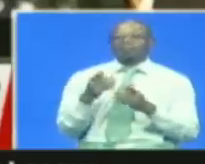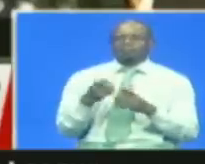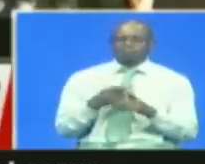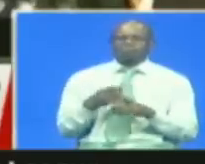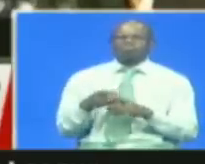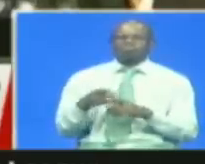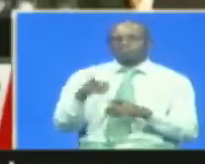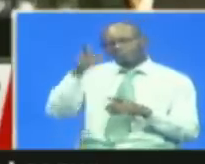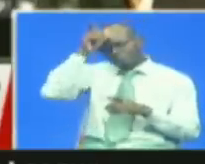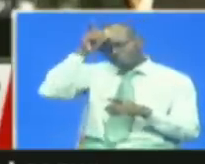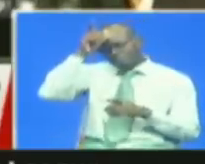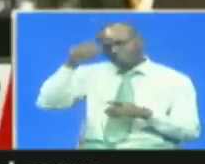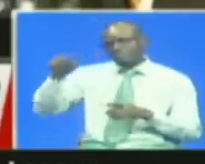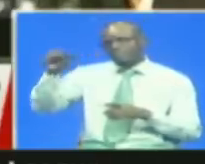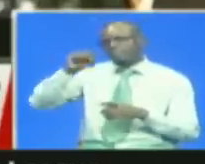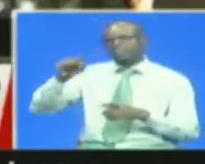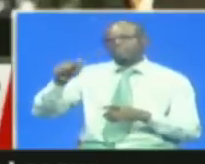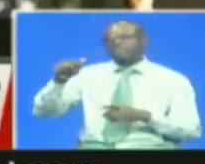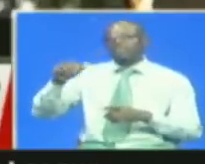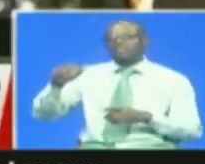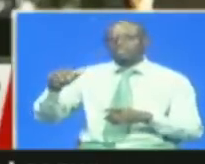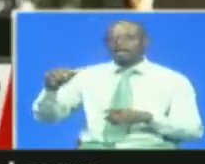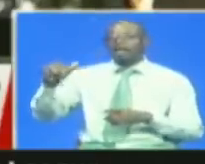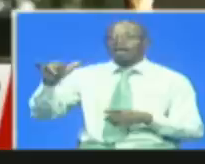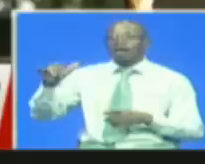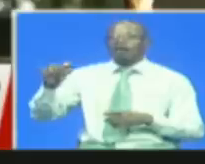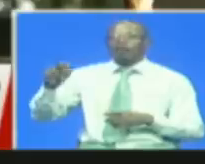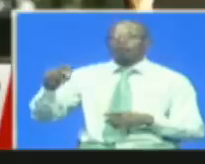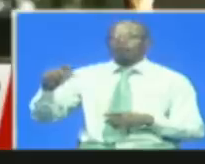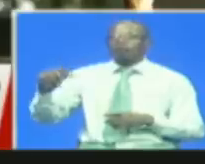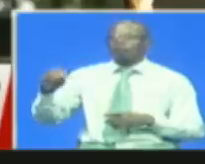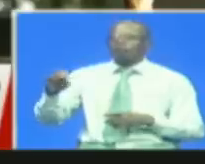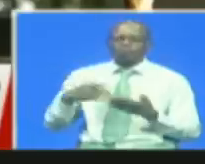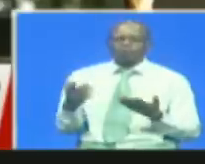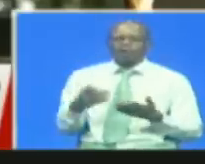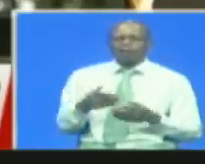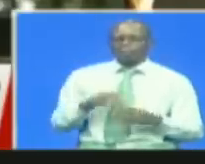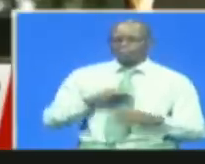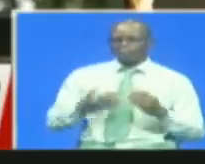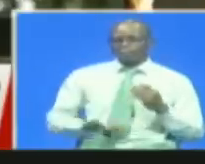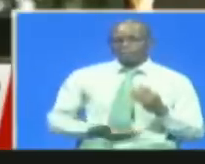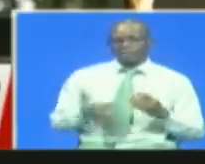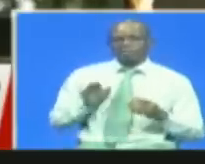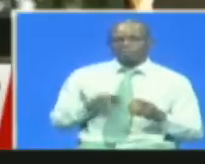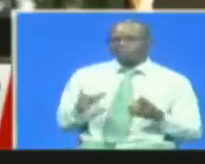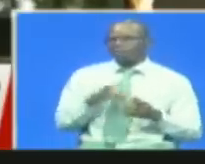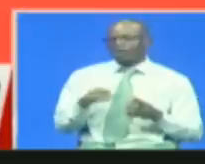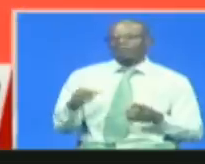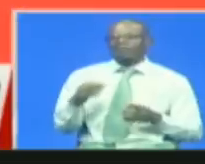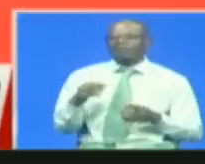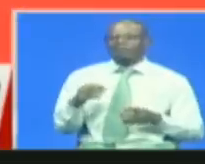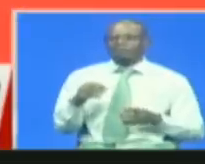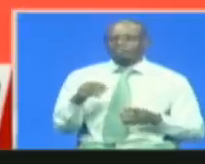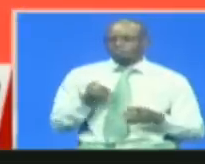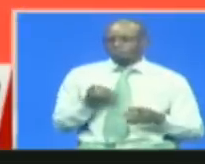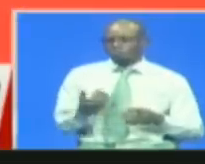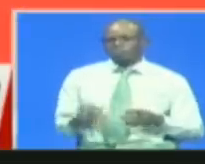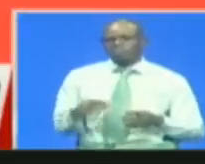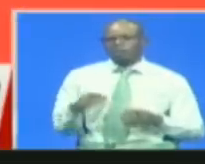a pregnant mother and her 3-year-old daughter were butchered. Their husband was left with serious machete injuries.